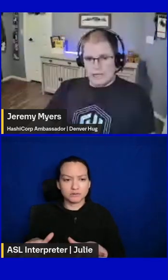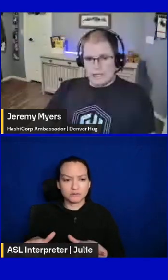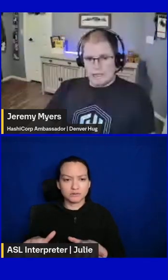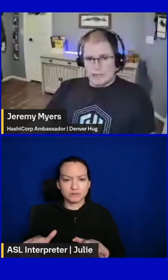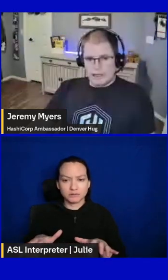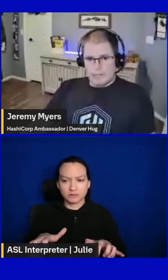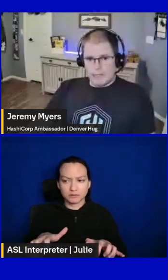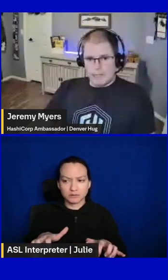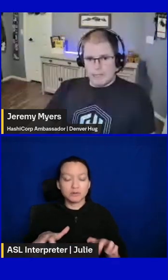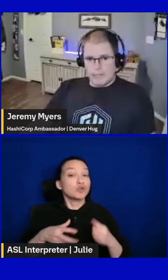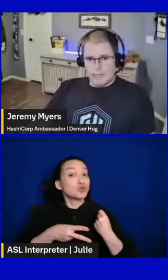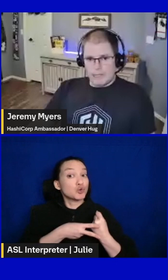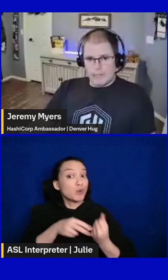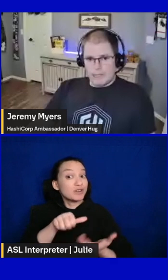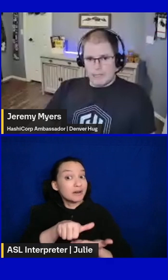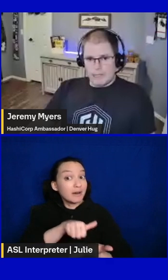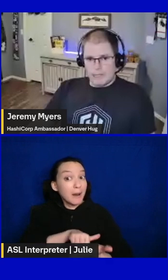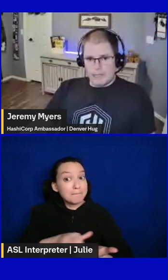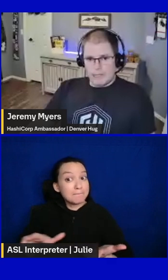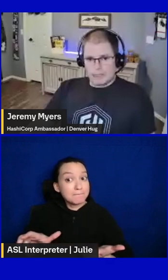storage account module, but I'm